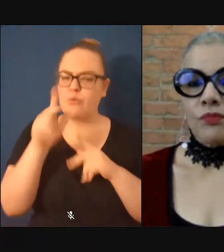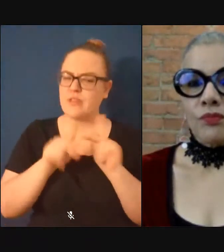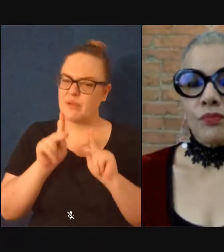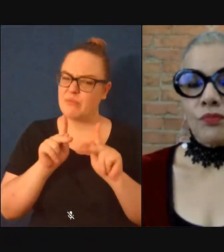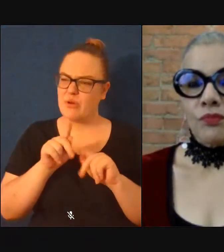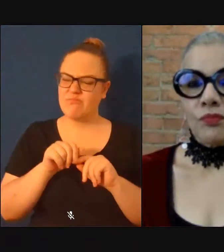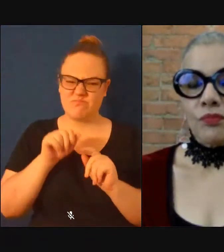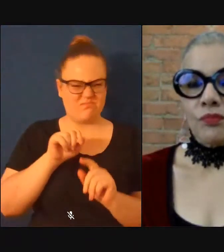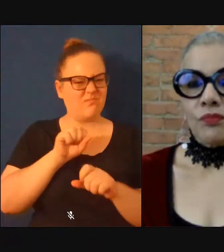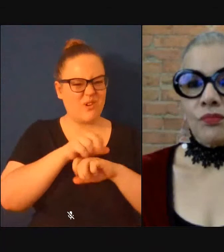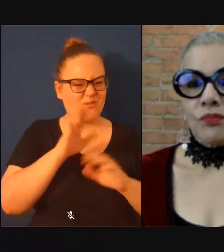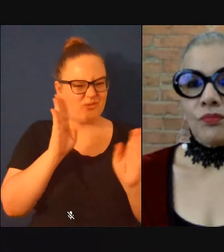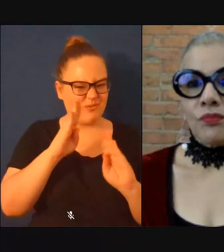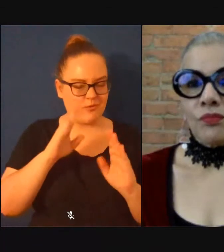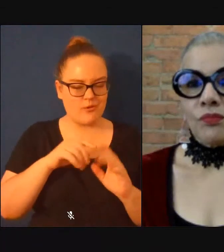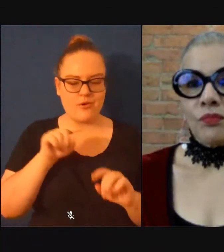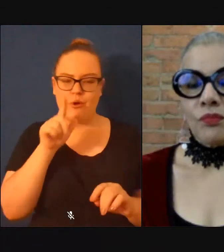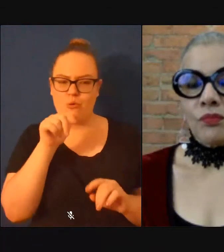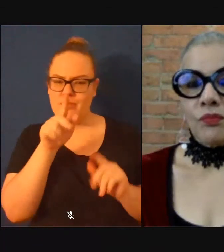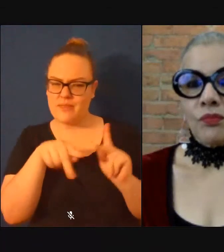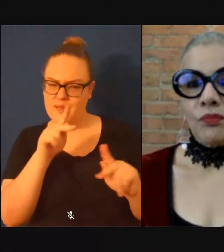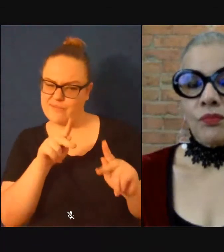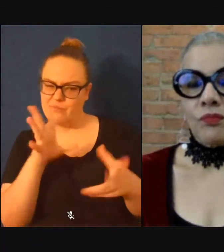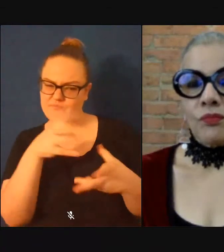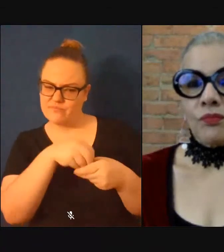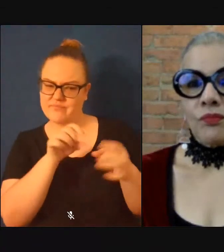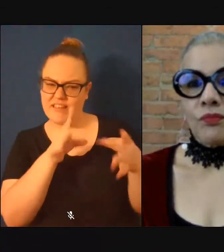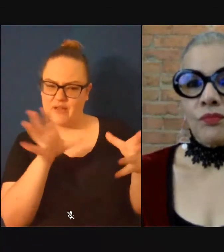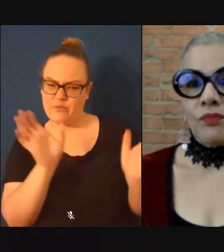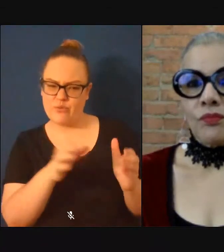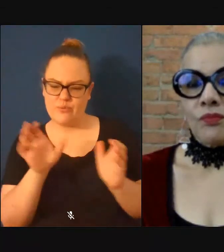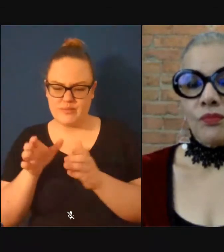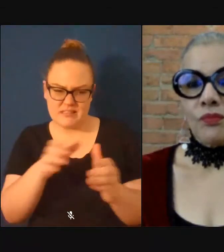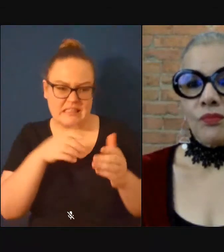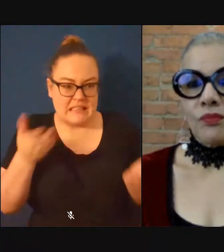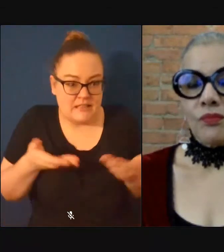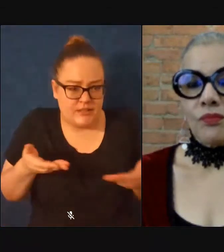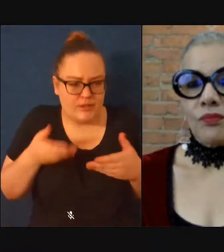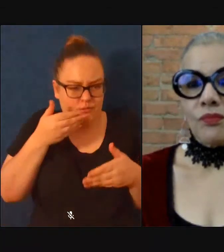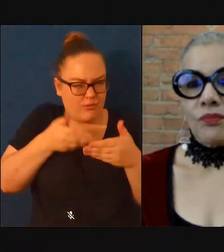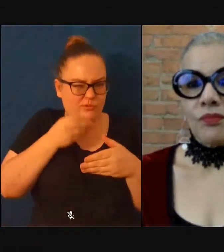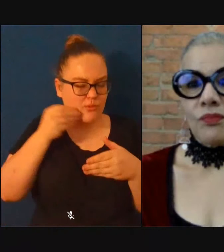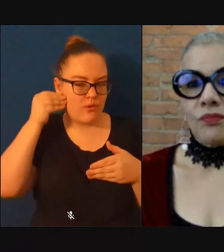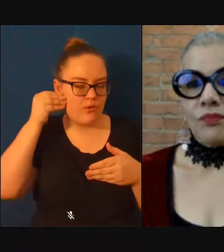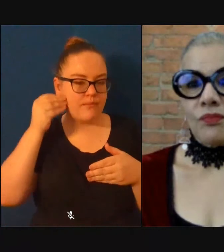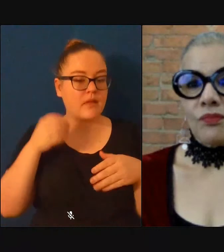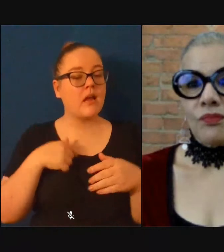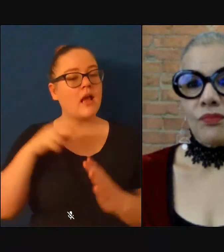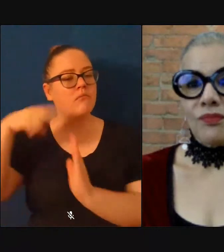around here? And, I wrote an article for The Nation called How to Be an Anti-Fascist from Your